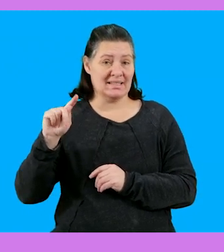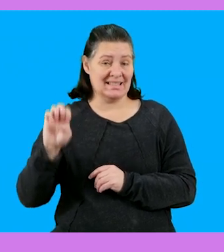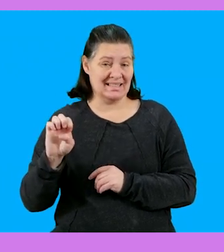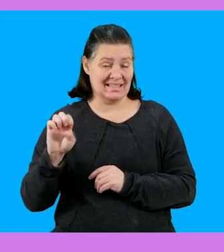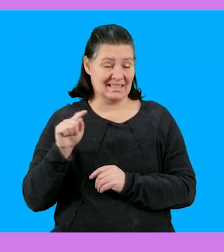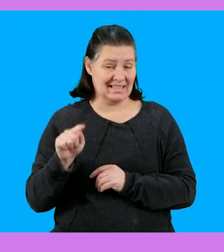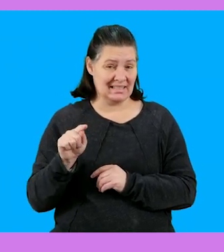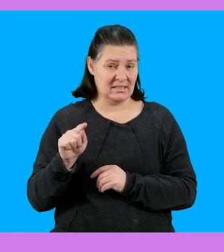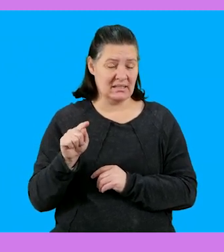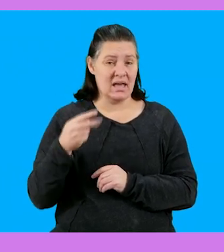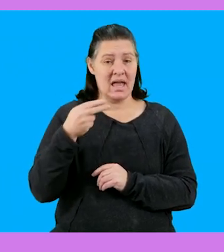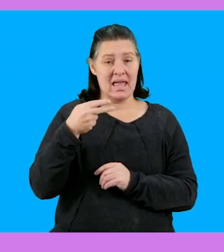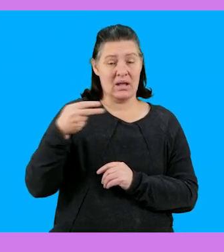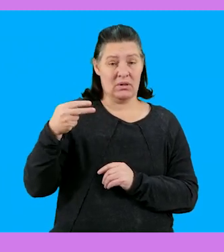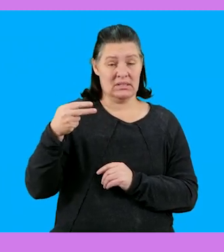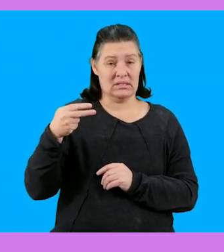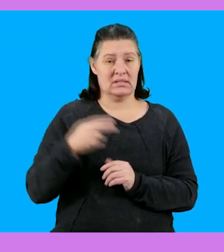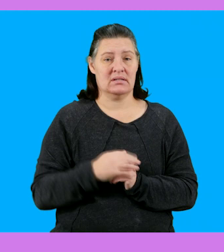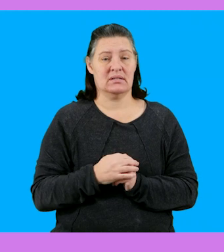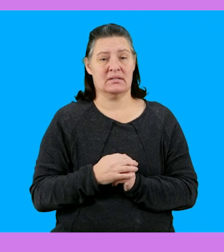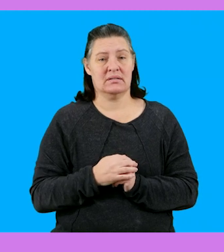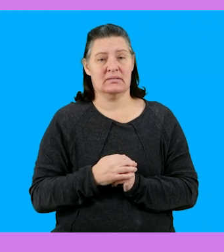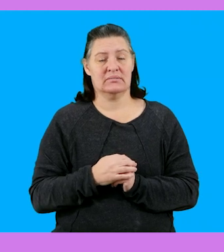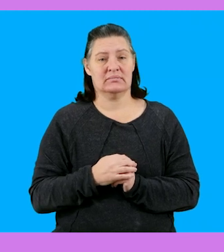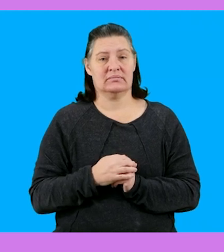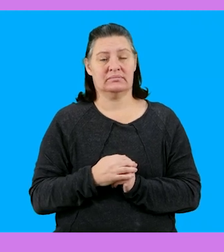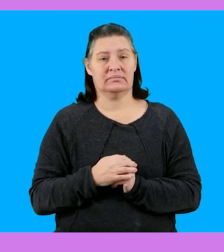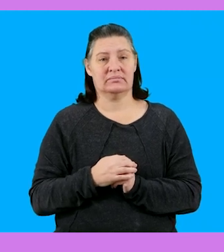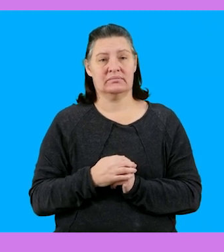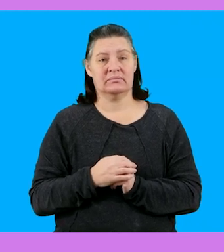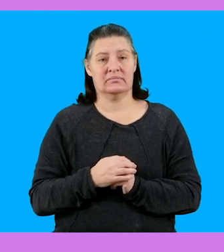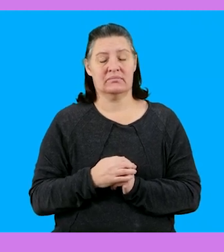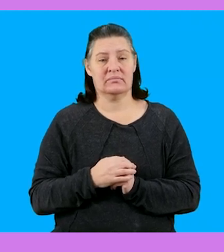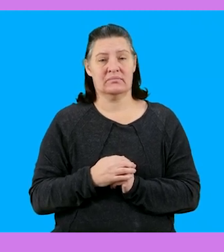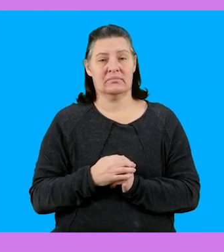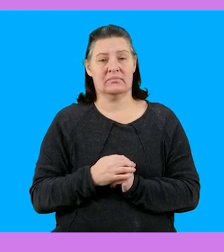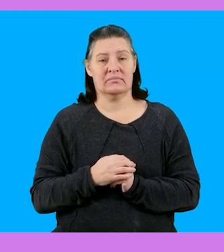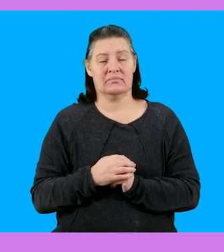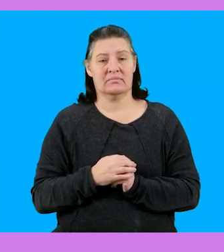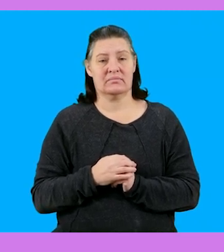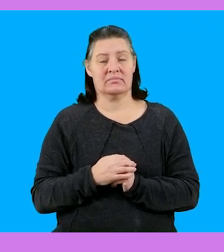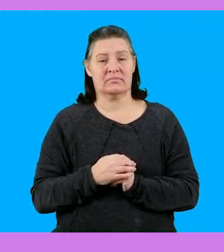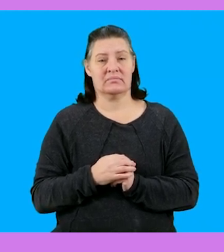right, equals, so where we take the change